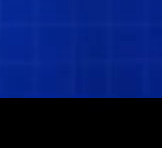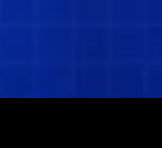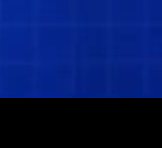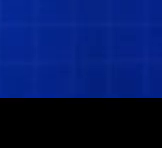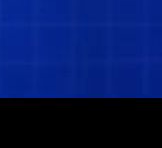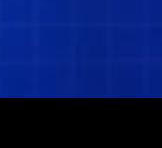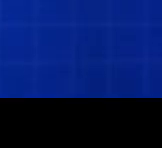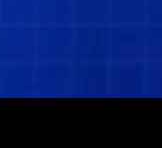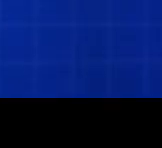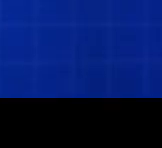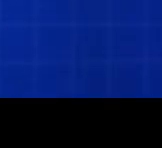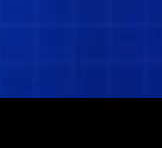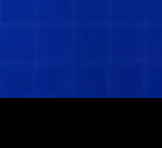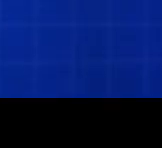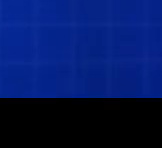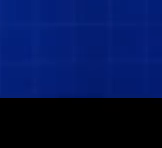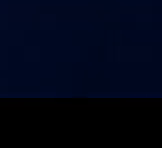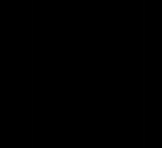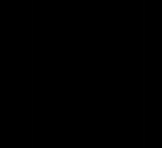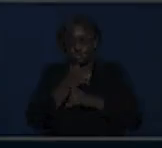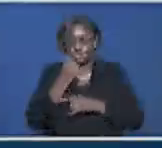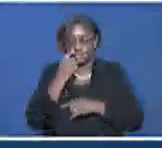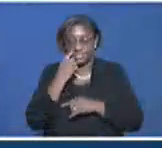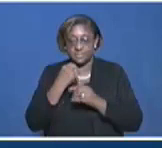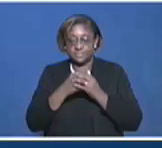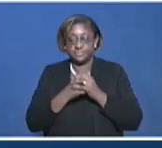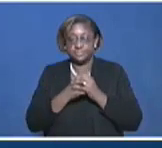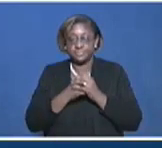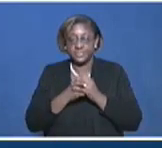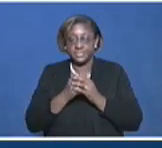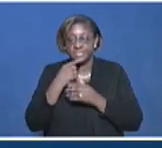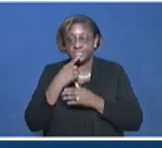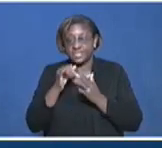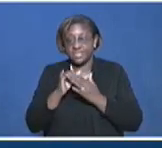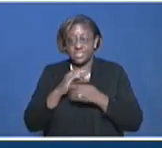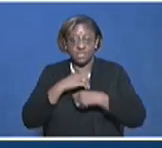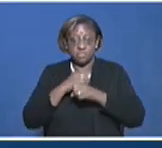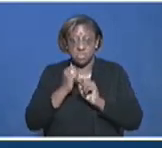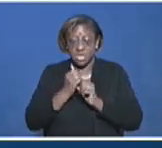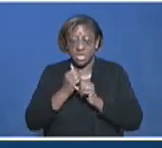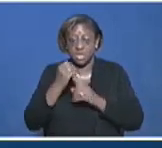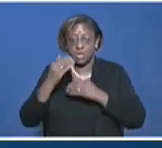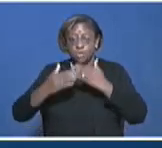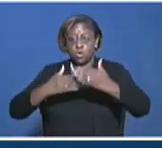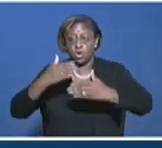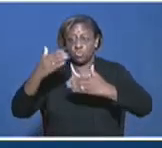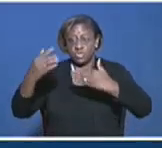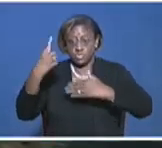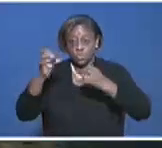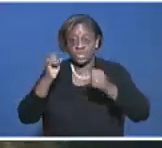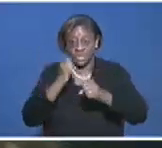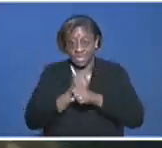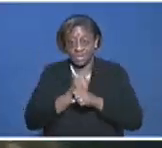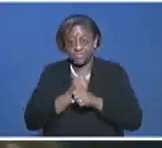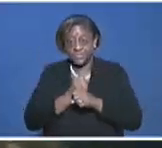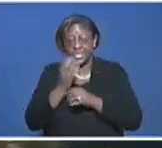Shop online for free in-store pickup in 2 hours or less. The Progressive Liberal Party has made significant progress during its first year of governance,